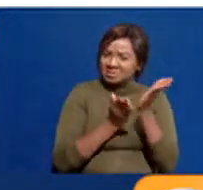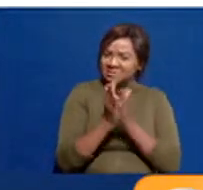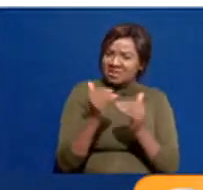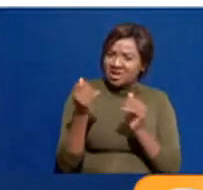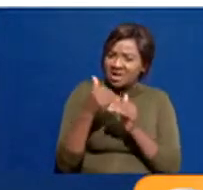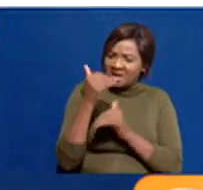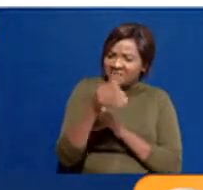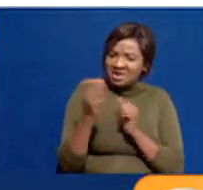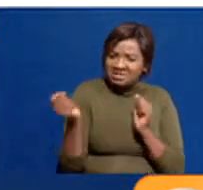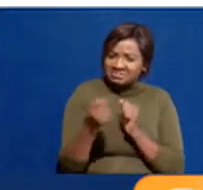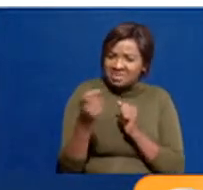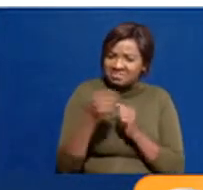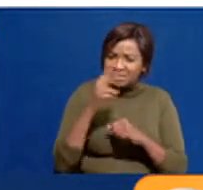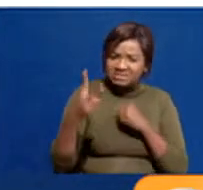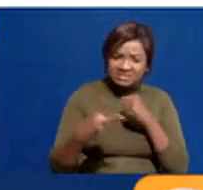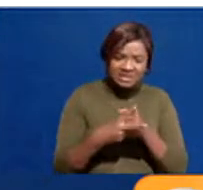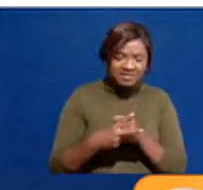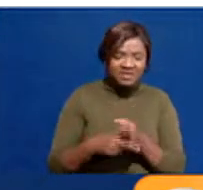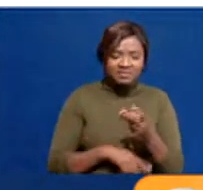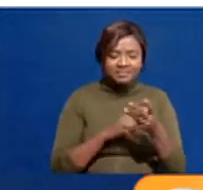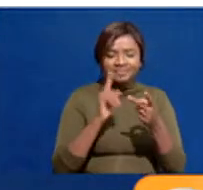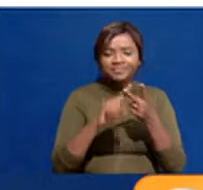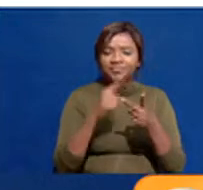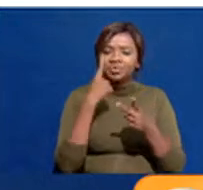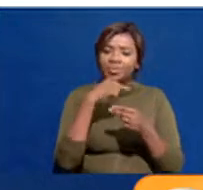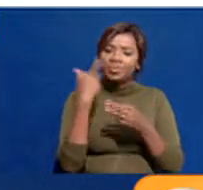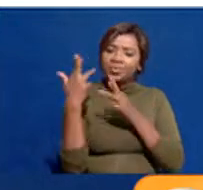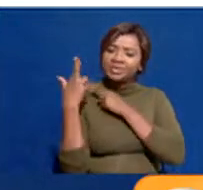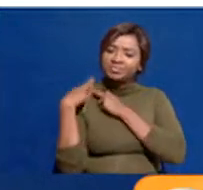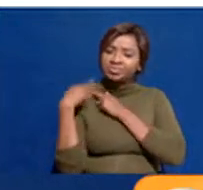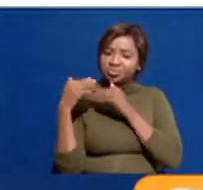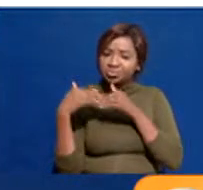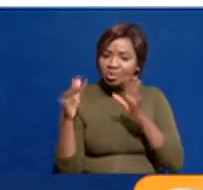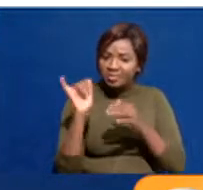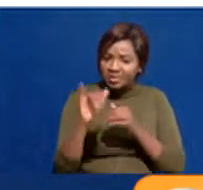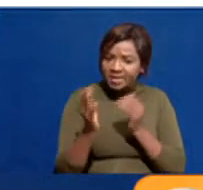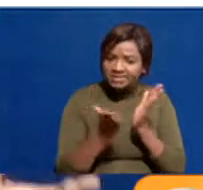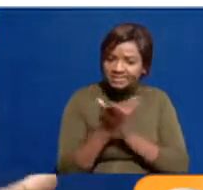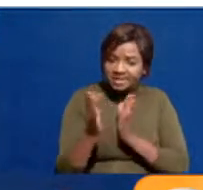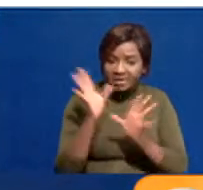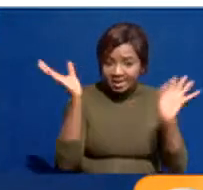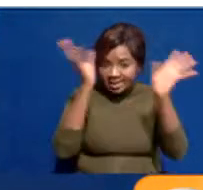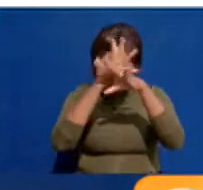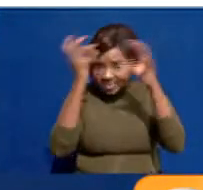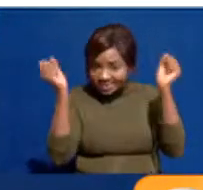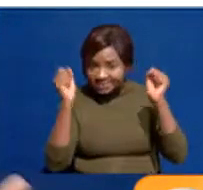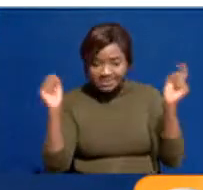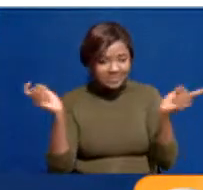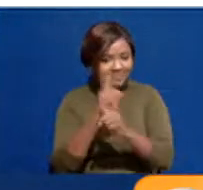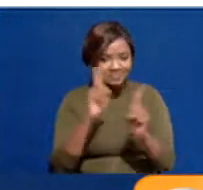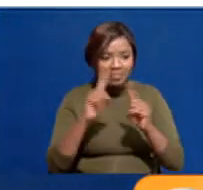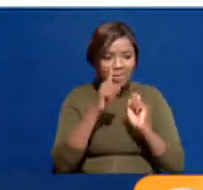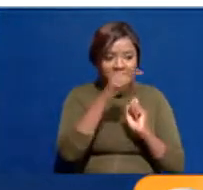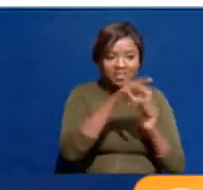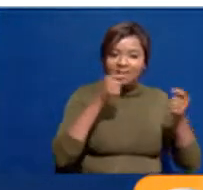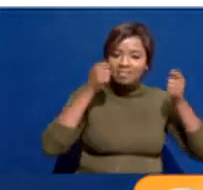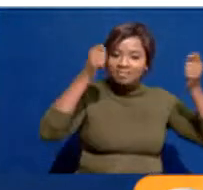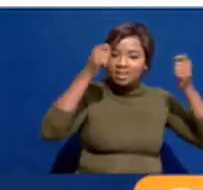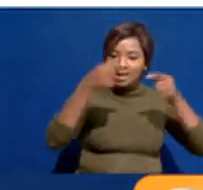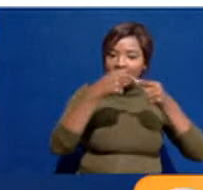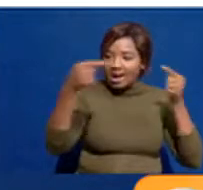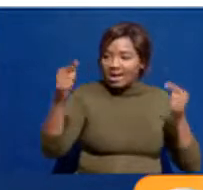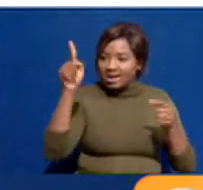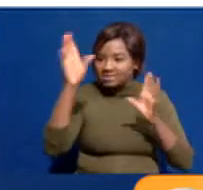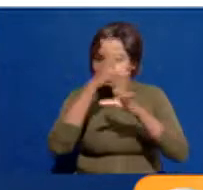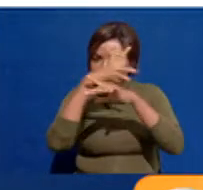whose responsibility is it to open servers? Is it the responsibility of the president? No. They are protesting against the president. The president was a